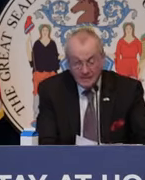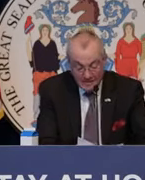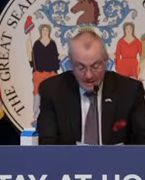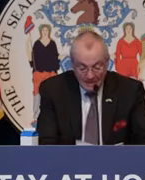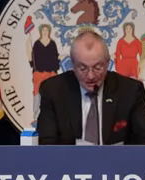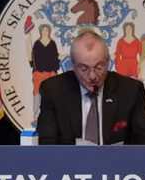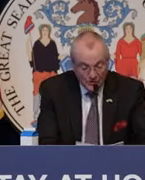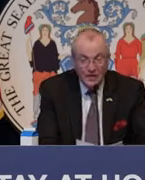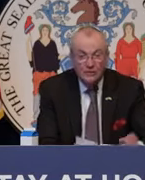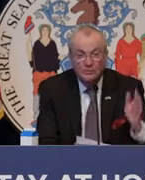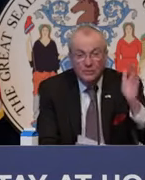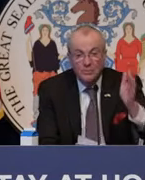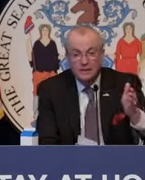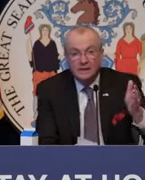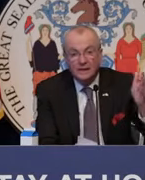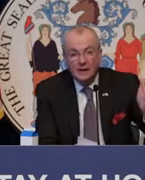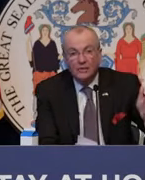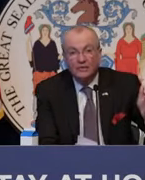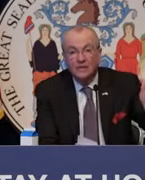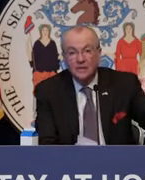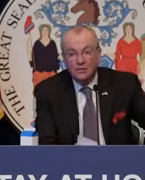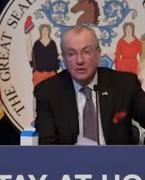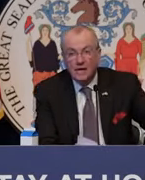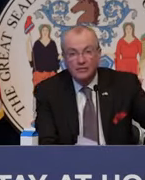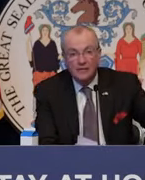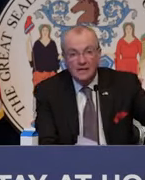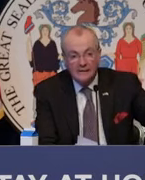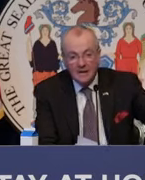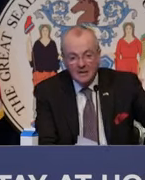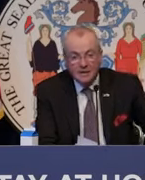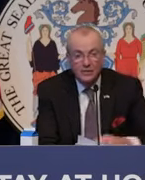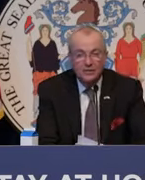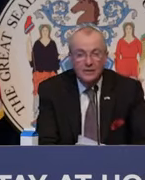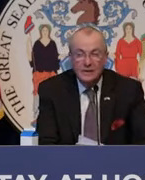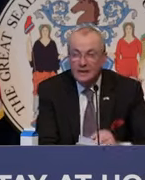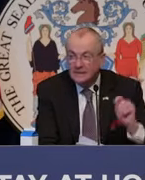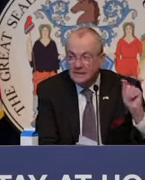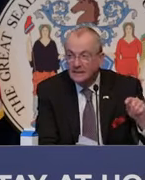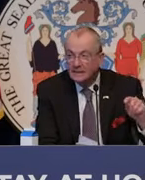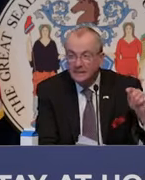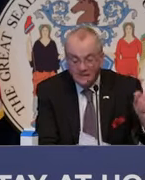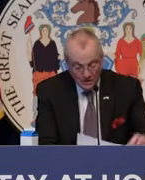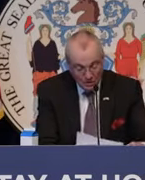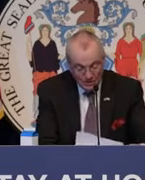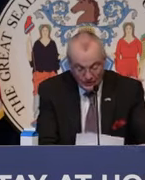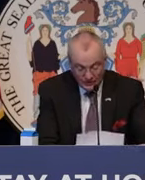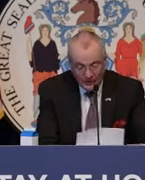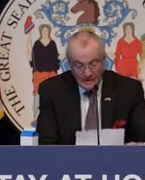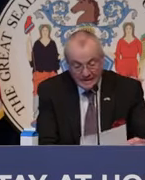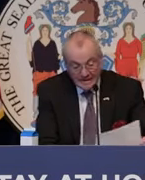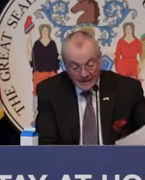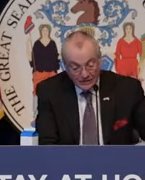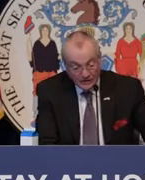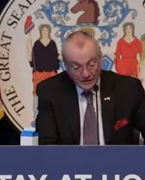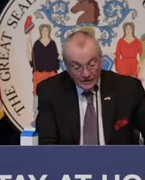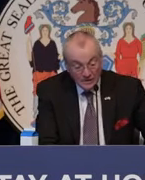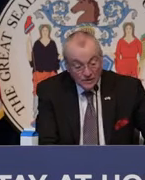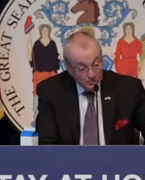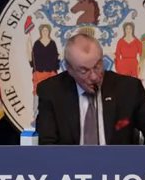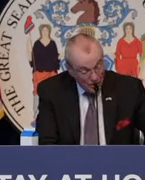been adamant about two things. Public health creates economic health, and data determines